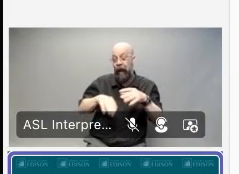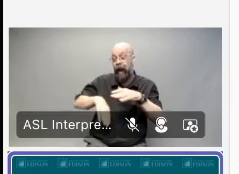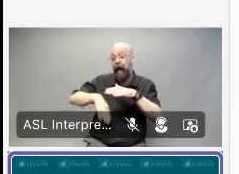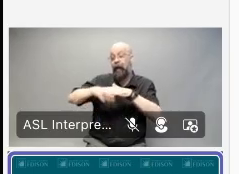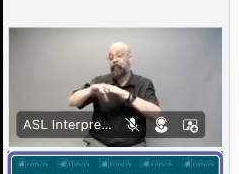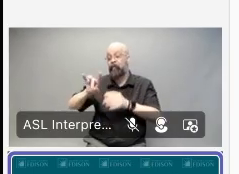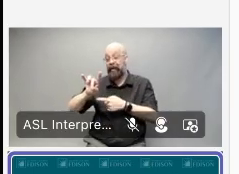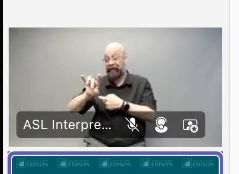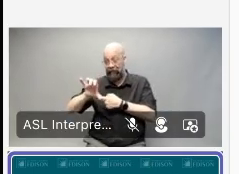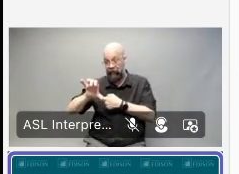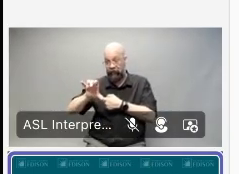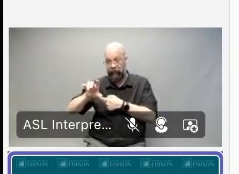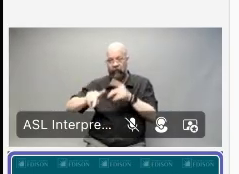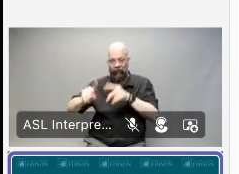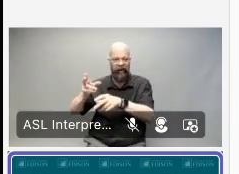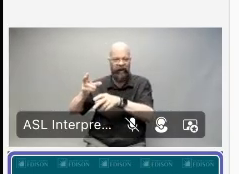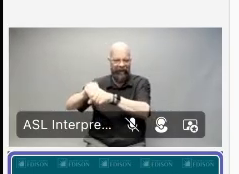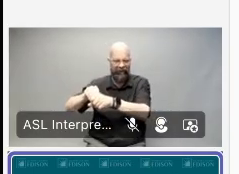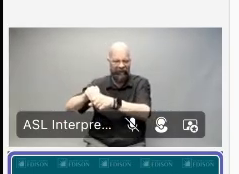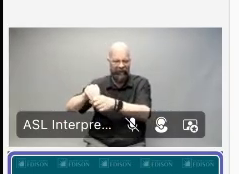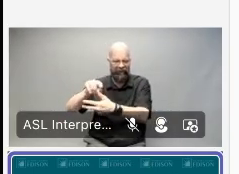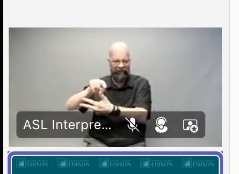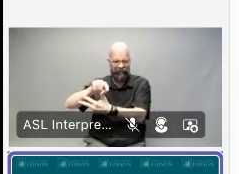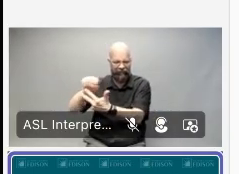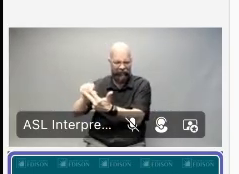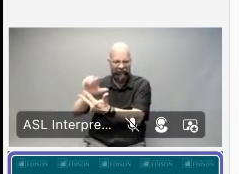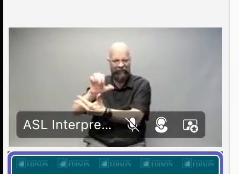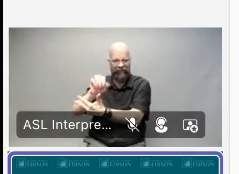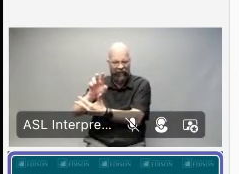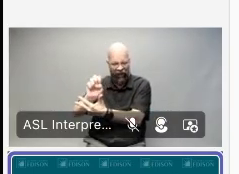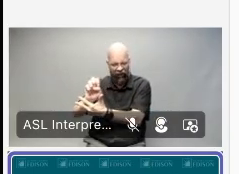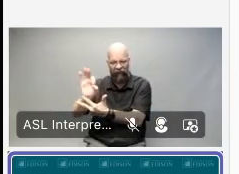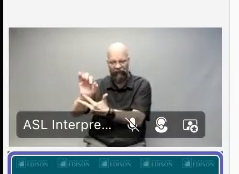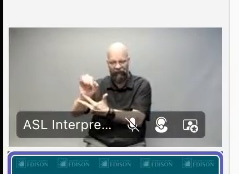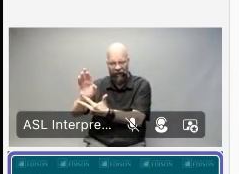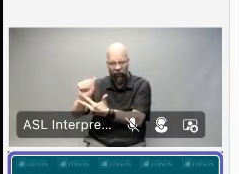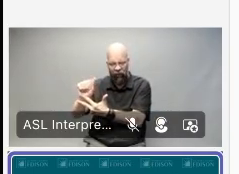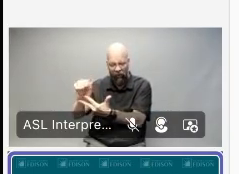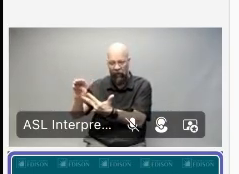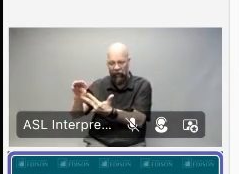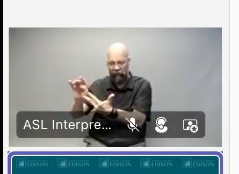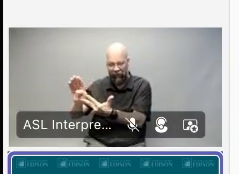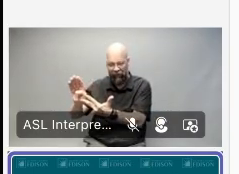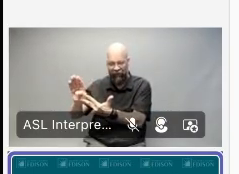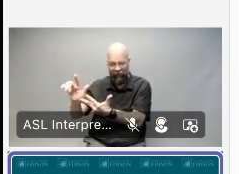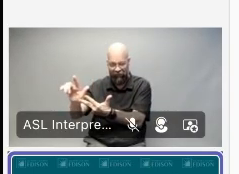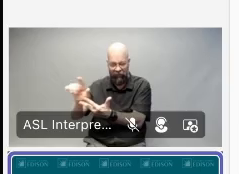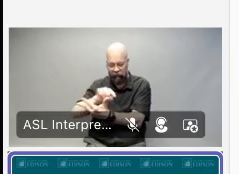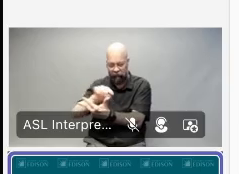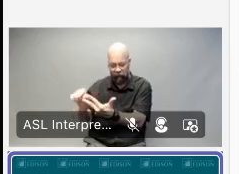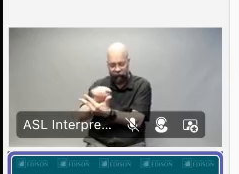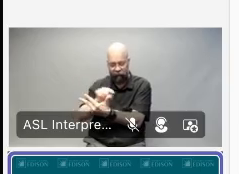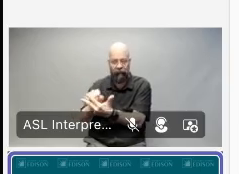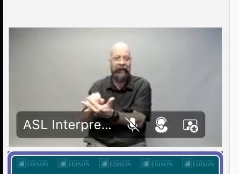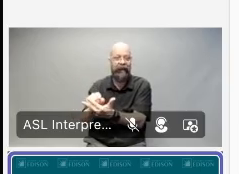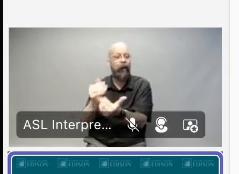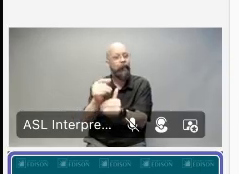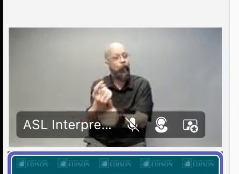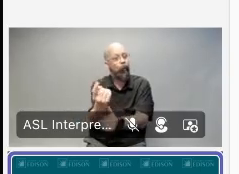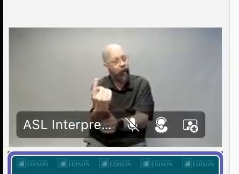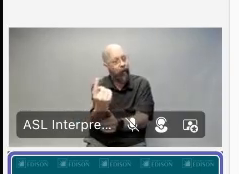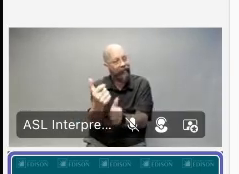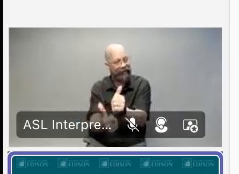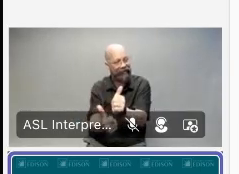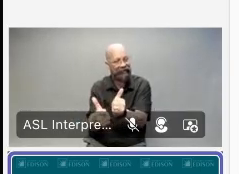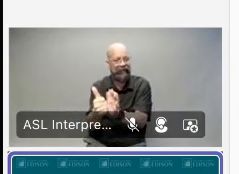for customers that are enrolled in the CARE FERA or medical baseline program, and that is limited to 1 per customer account.